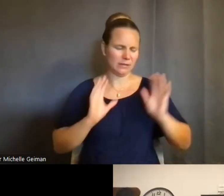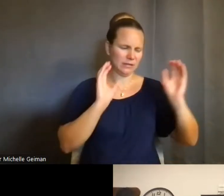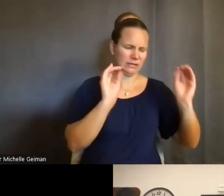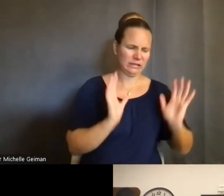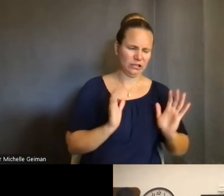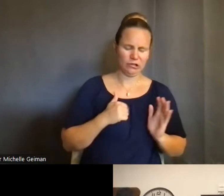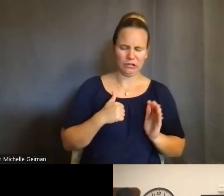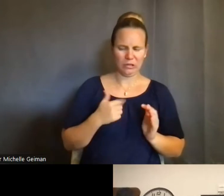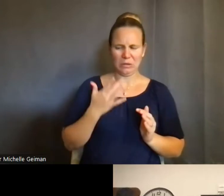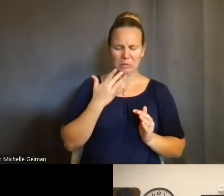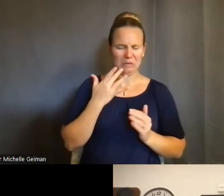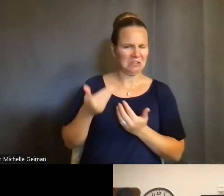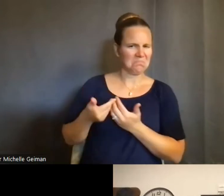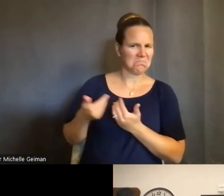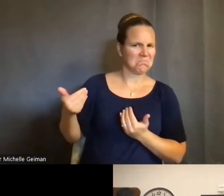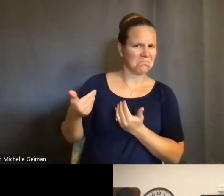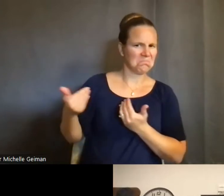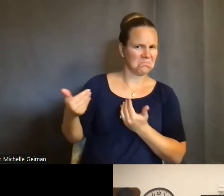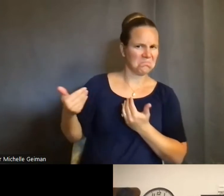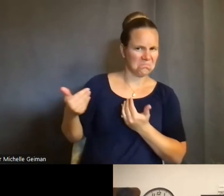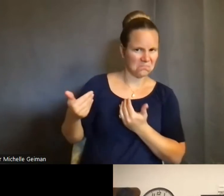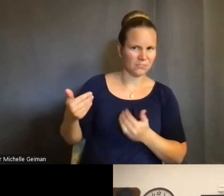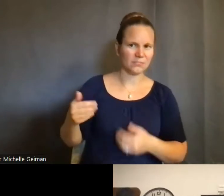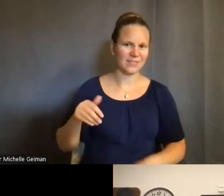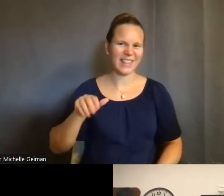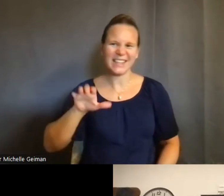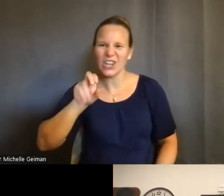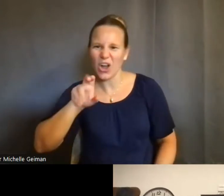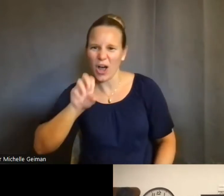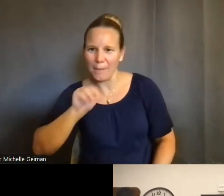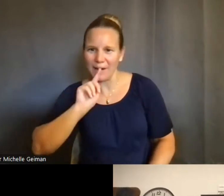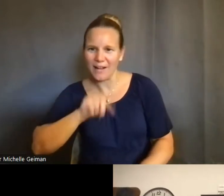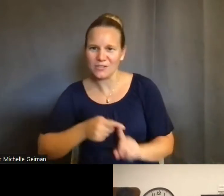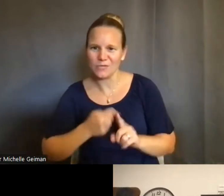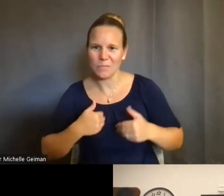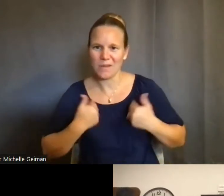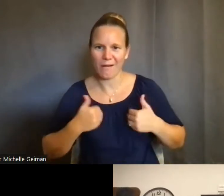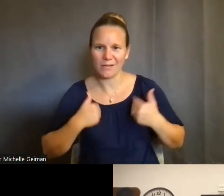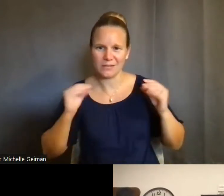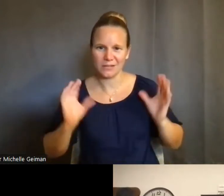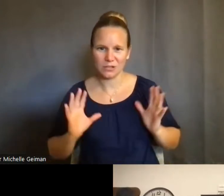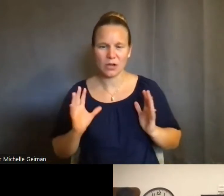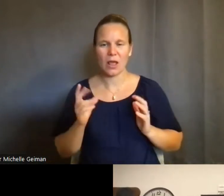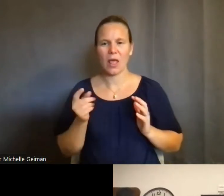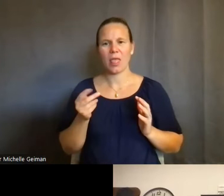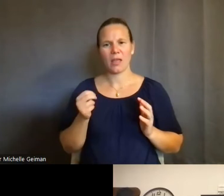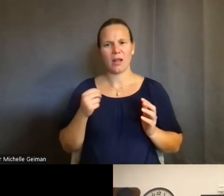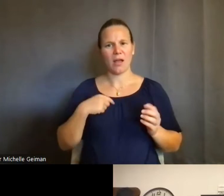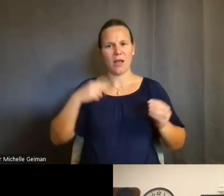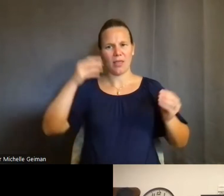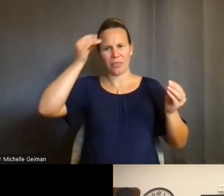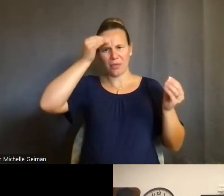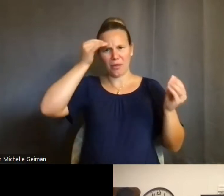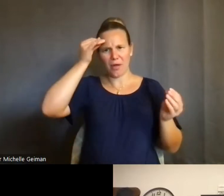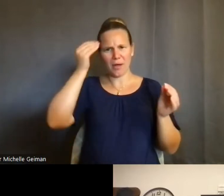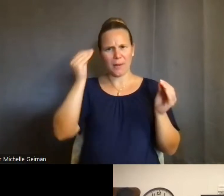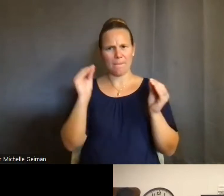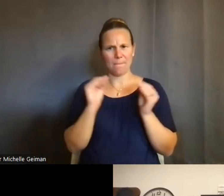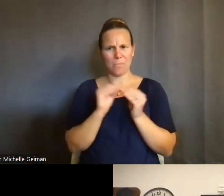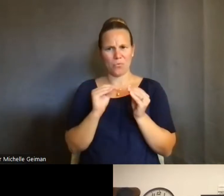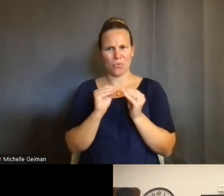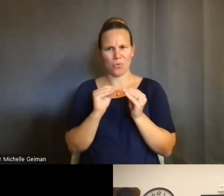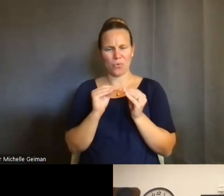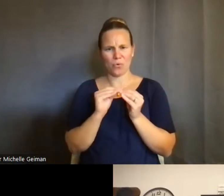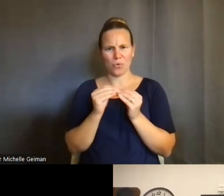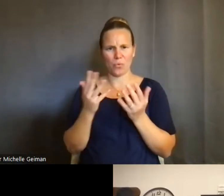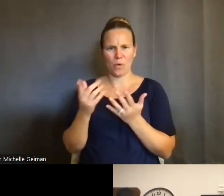pretty common answer that you get, especially from young teachers. But as I thought about it more, about what they said to me